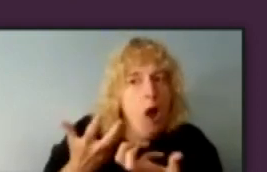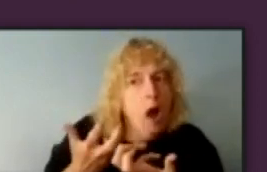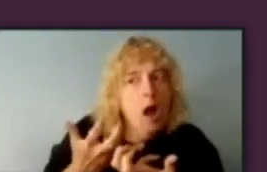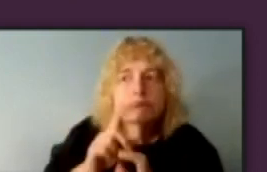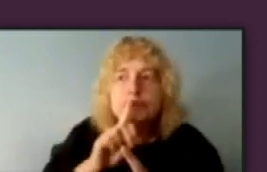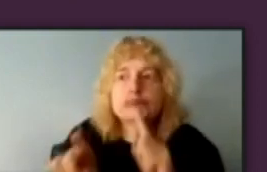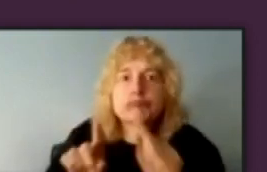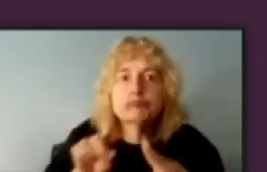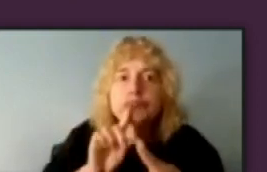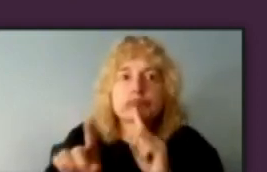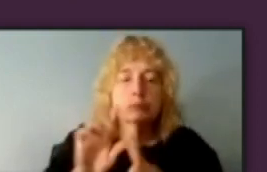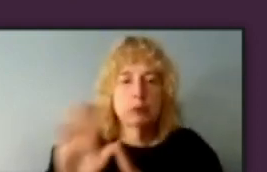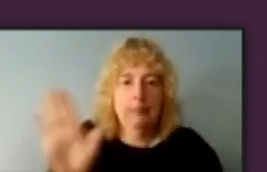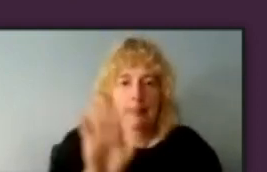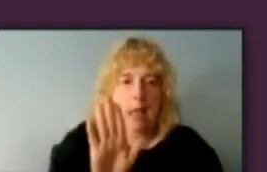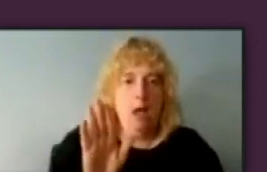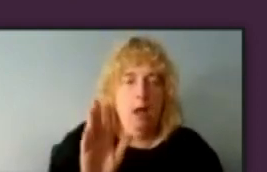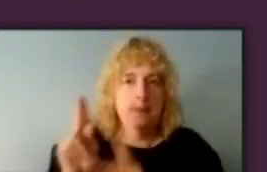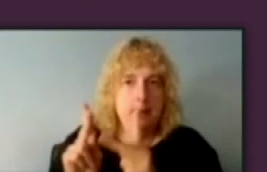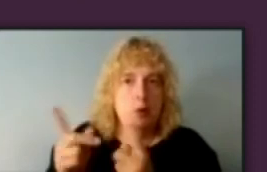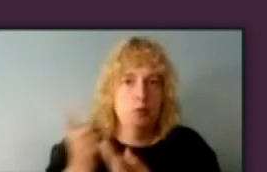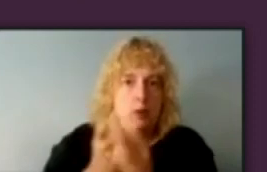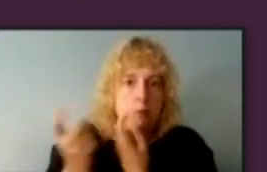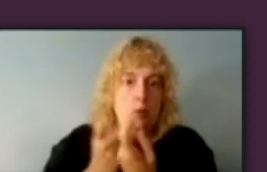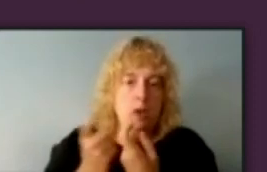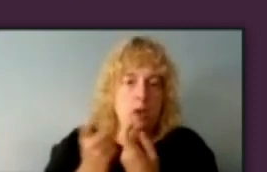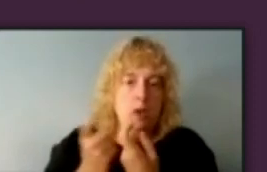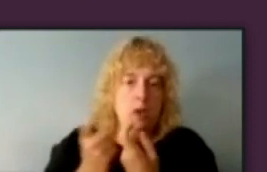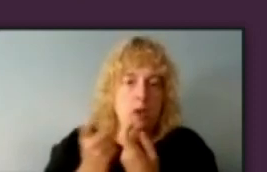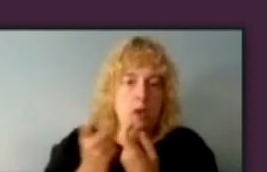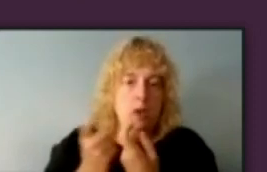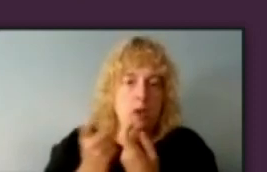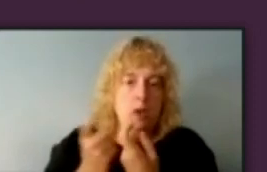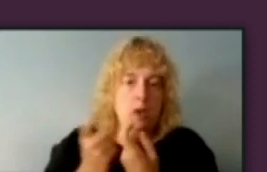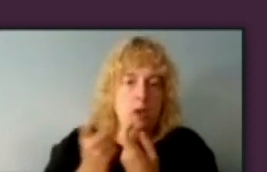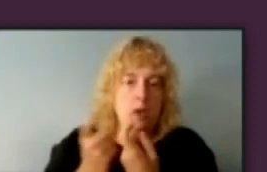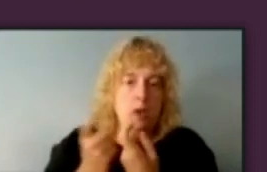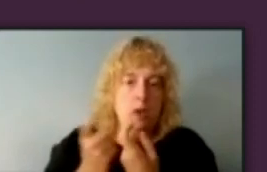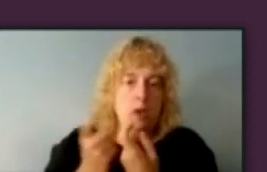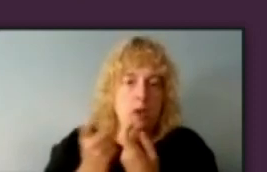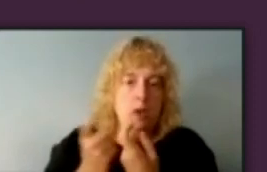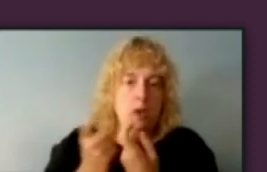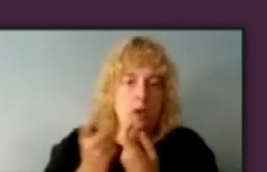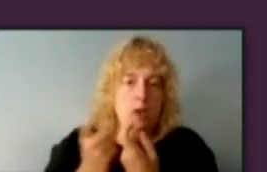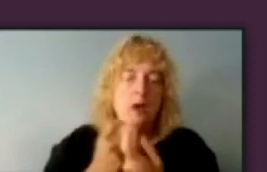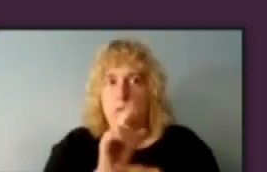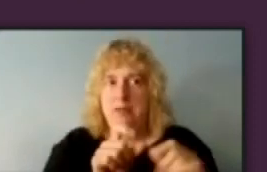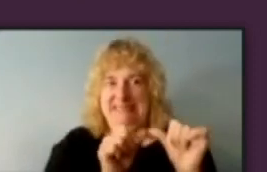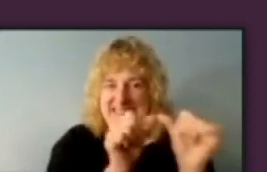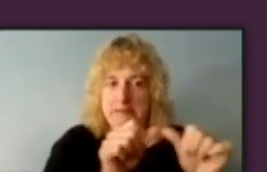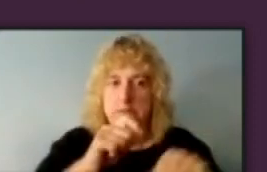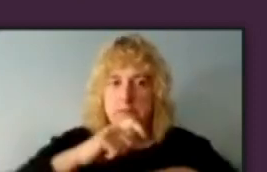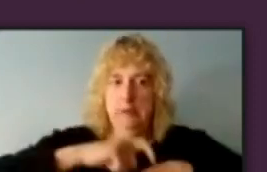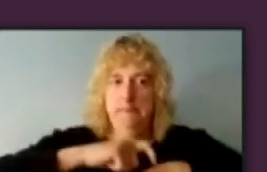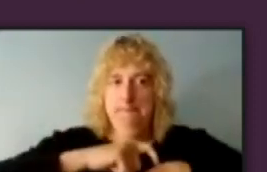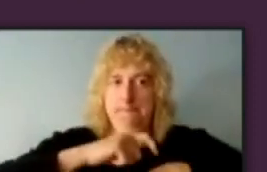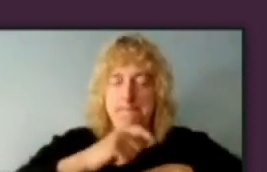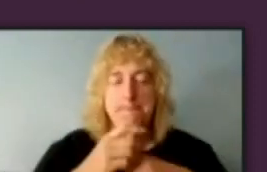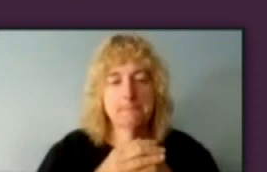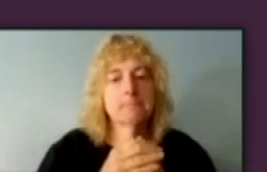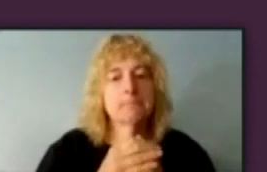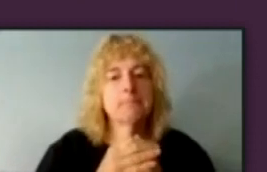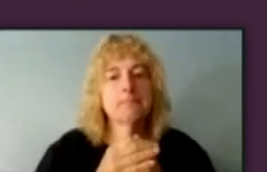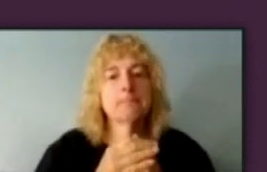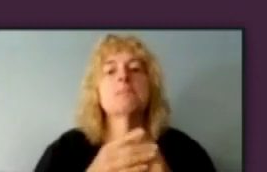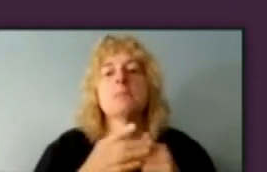our discussions with other presenters as well. Thank you so much. Go ahead. Fantastic. Yeah, what we're doing in